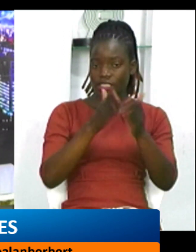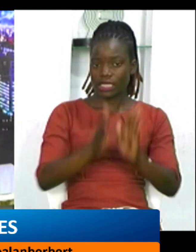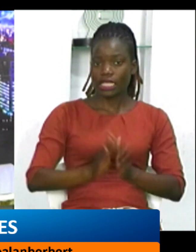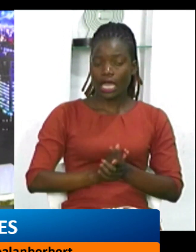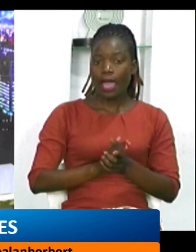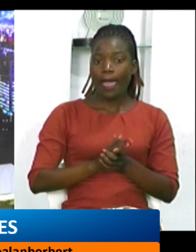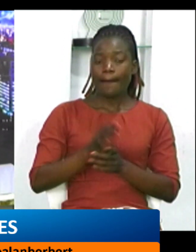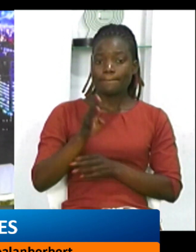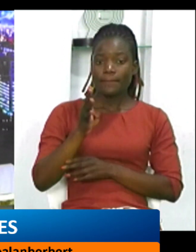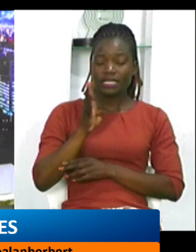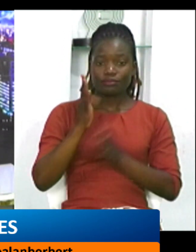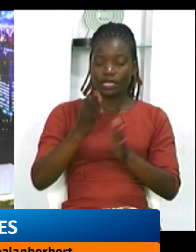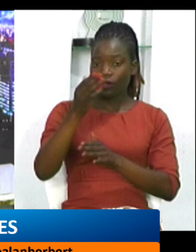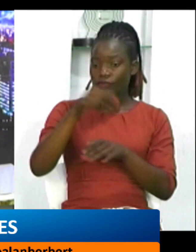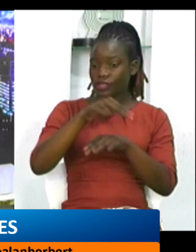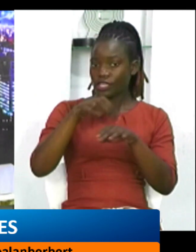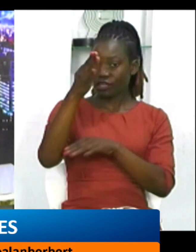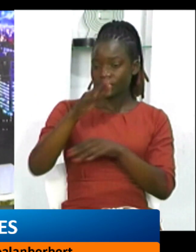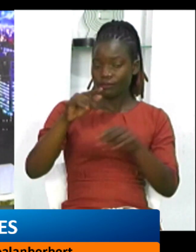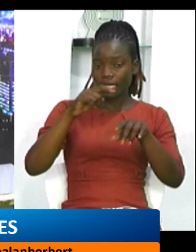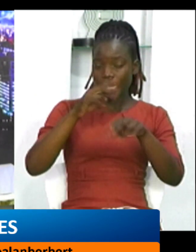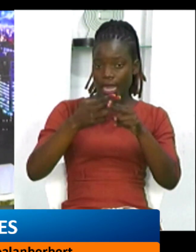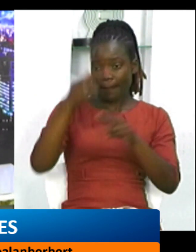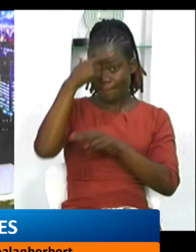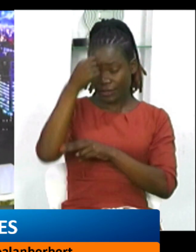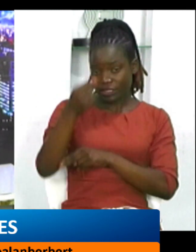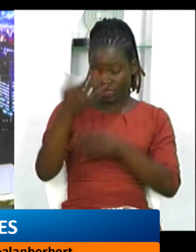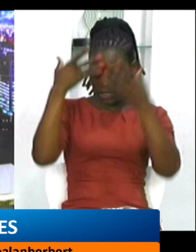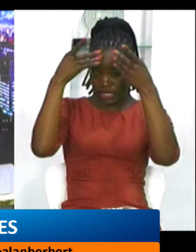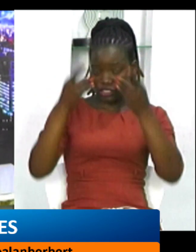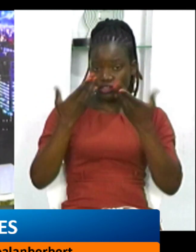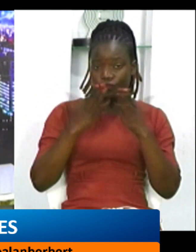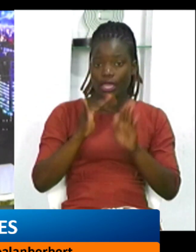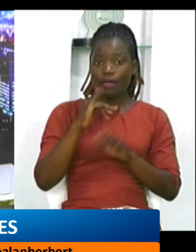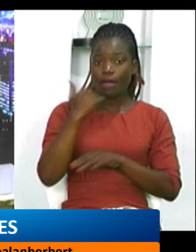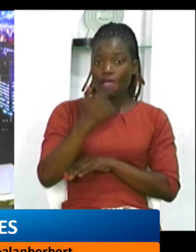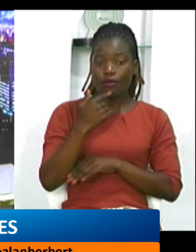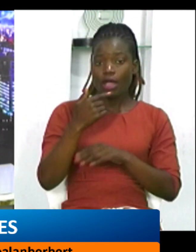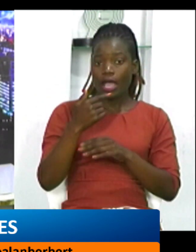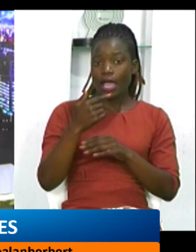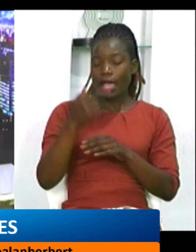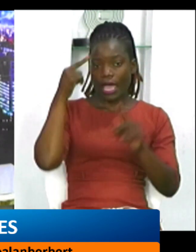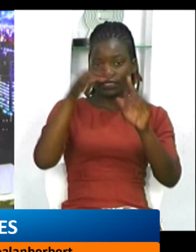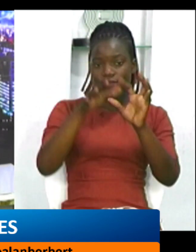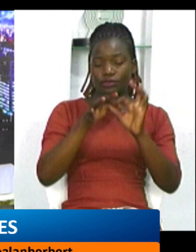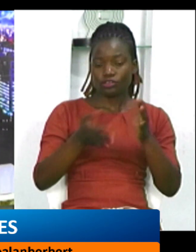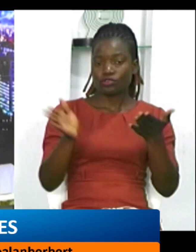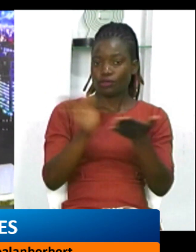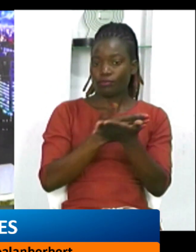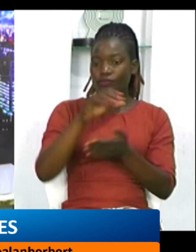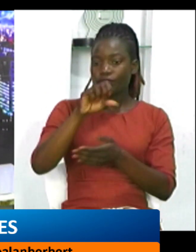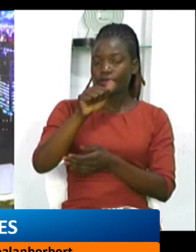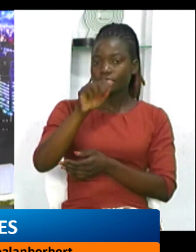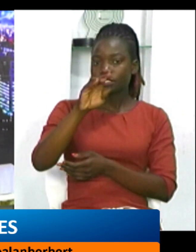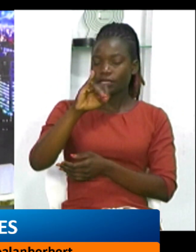Moses Wetangula has finally acceded to a decision by the Azimio coalition to remove a nominated MP Sabina